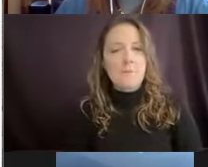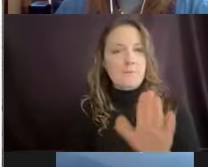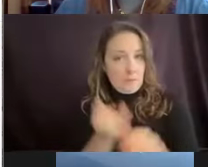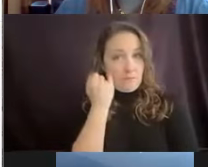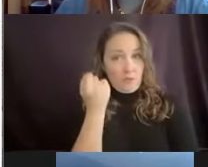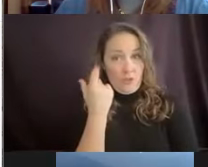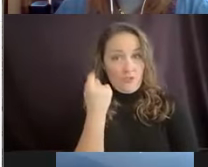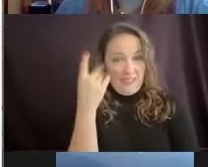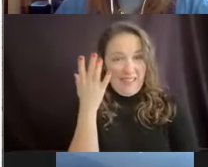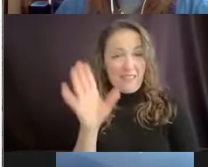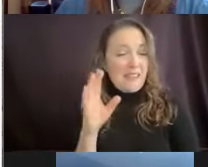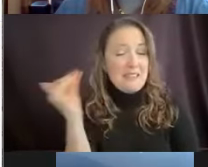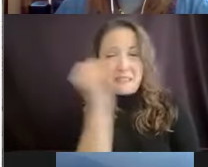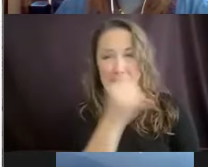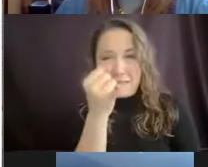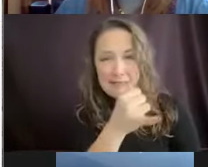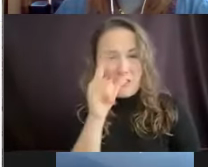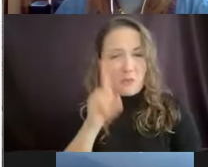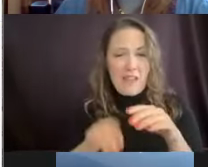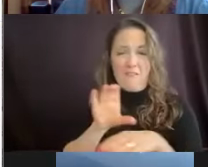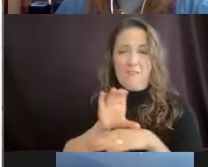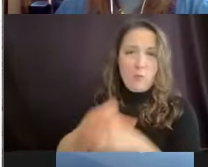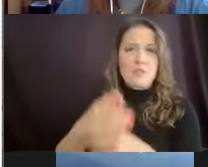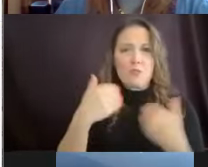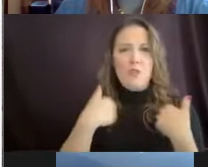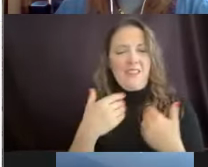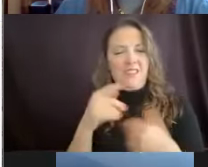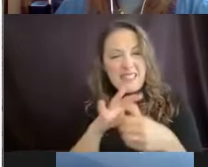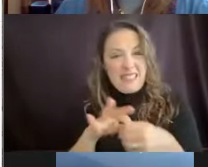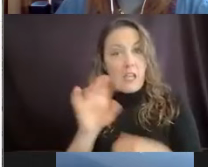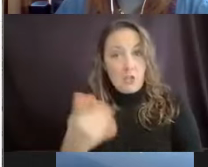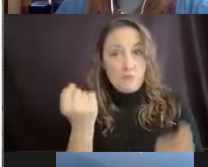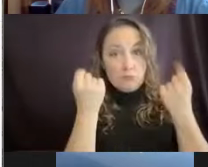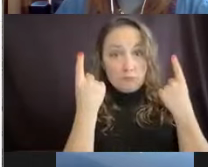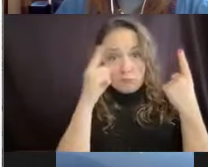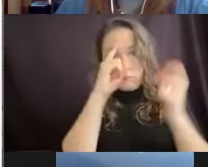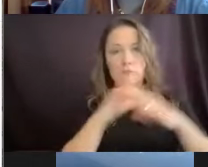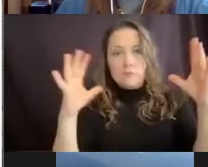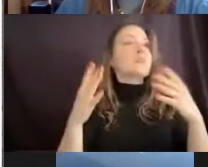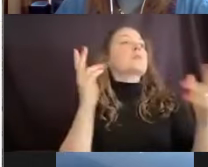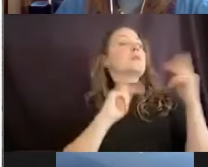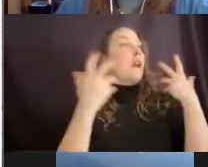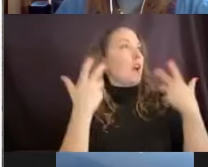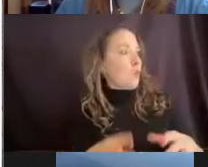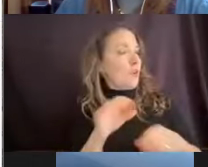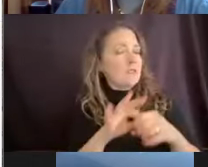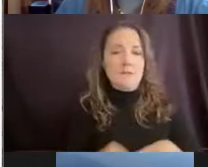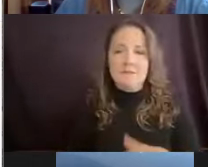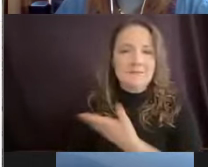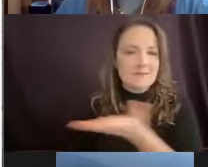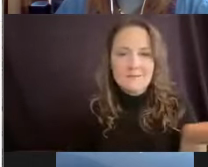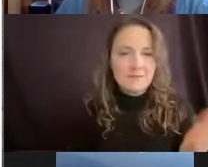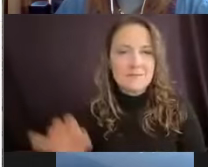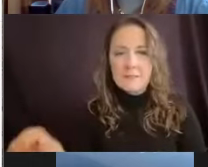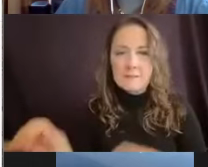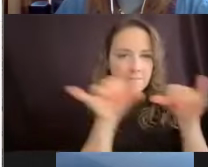ludicrous it is to force people to have tea when they don't want tea, and you are able to understand when people don't want tea, then how hard is it to understand when it